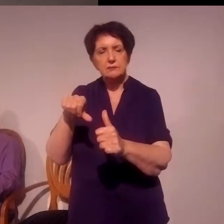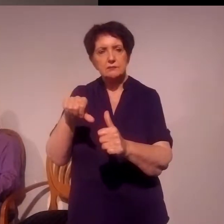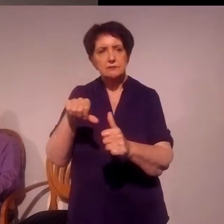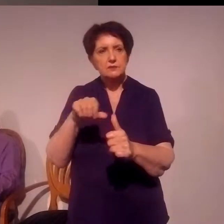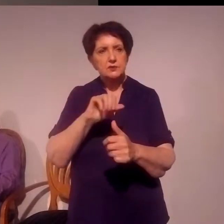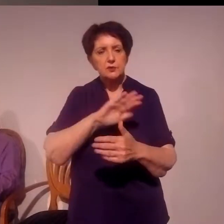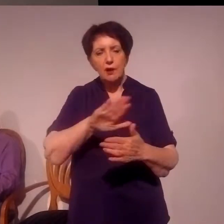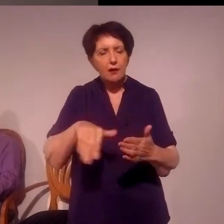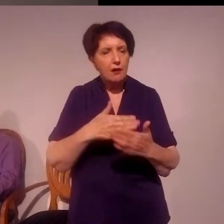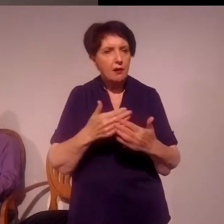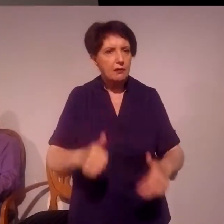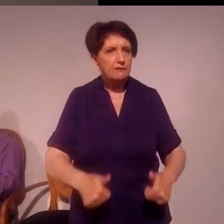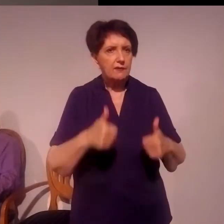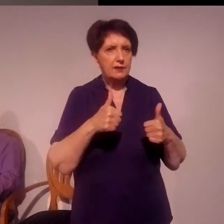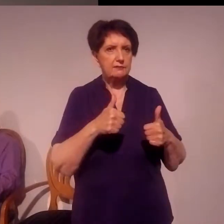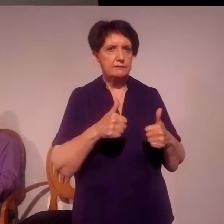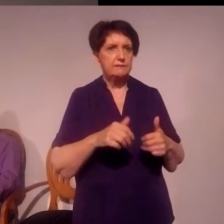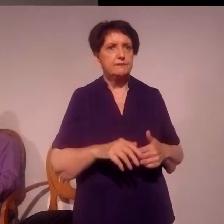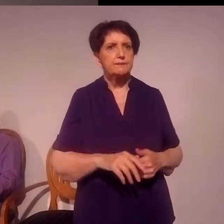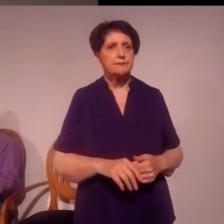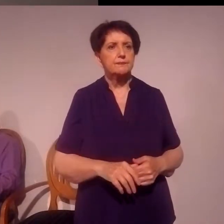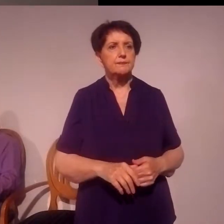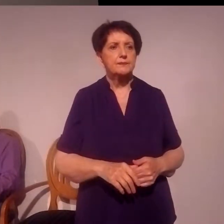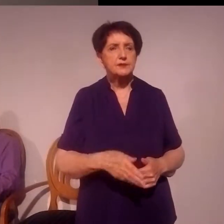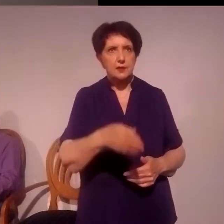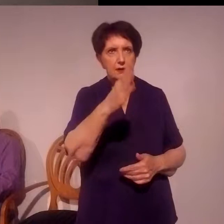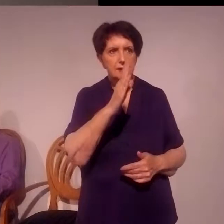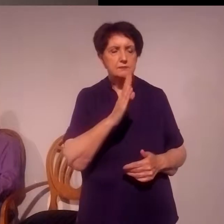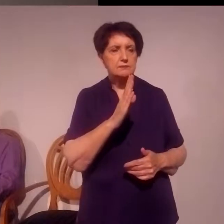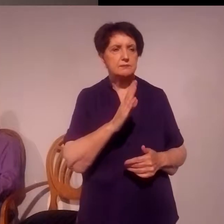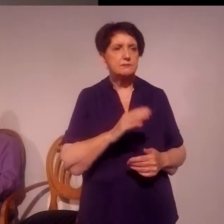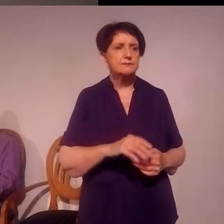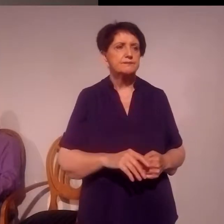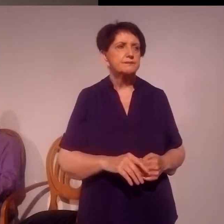to all of life, to God.